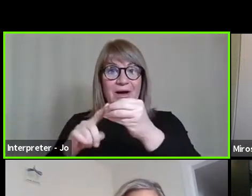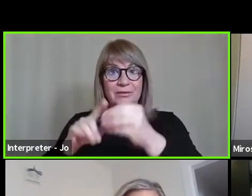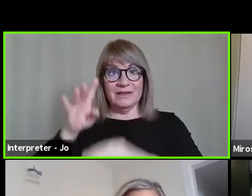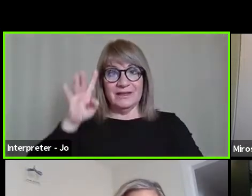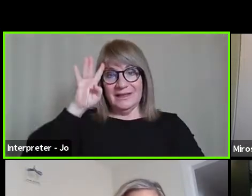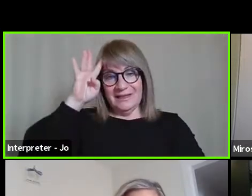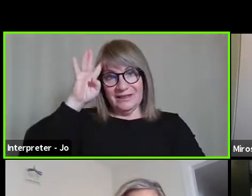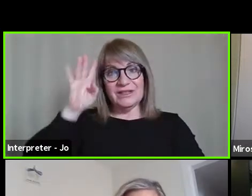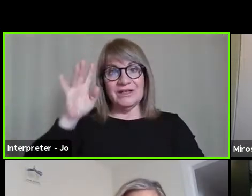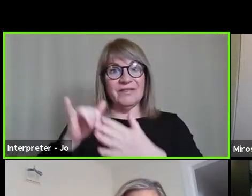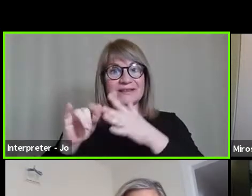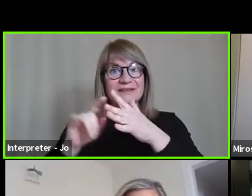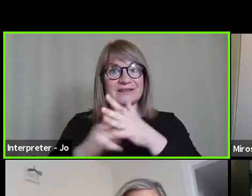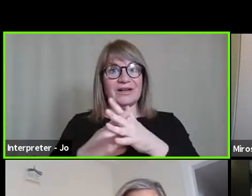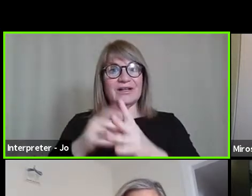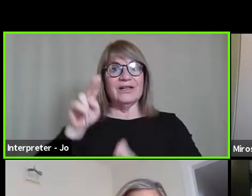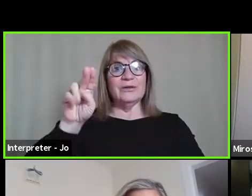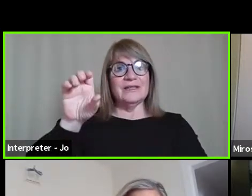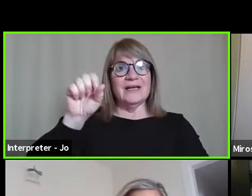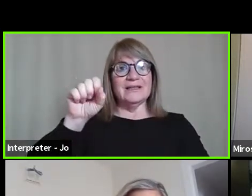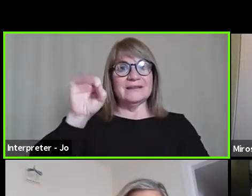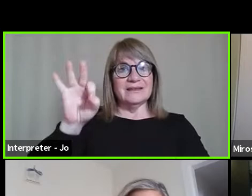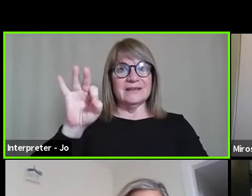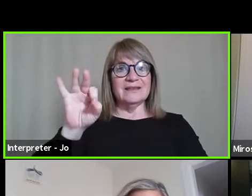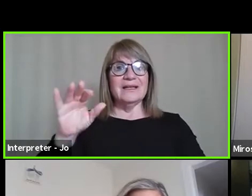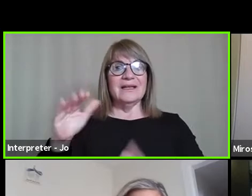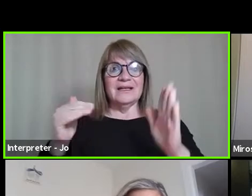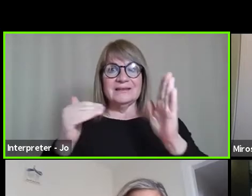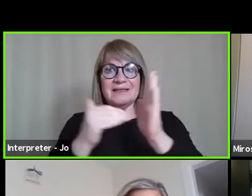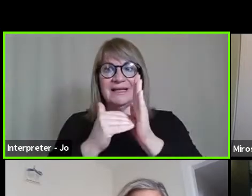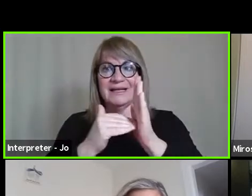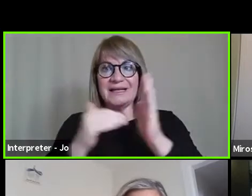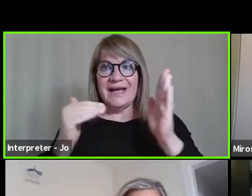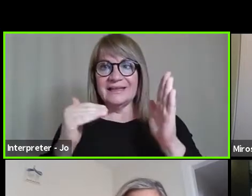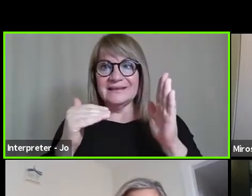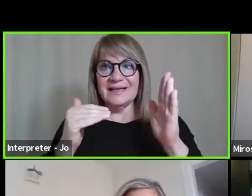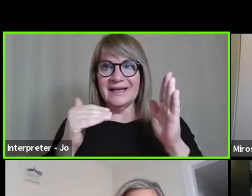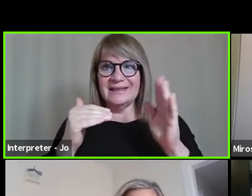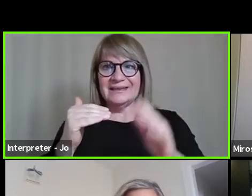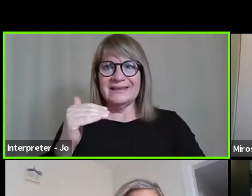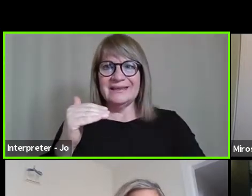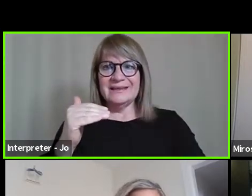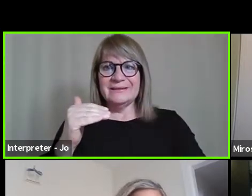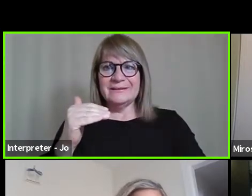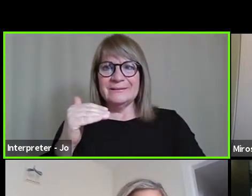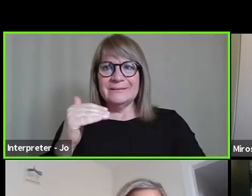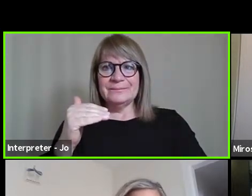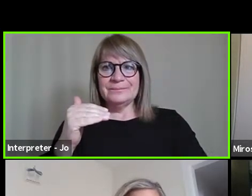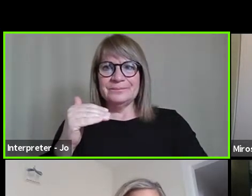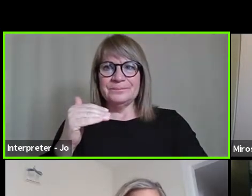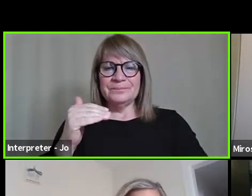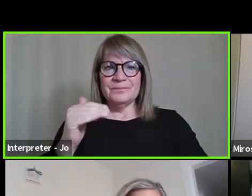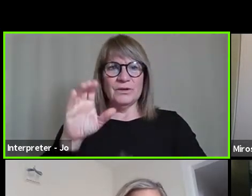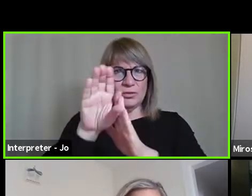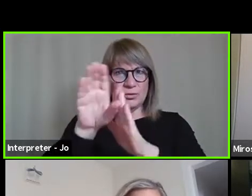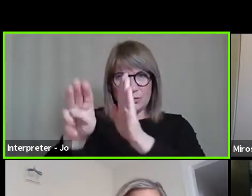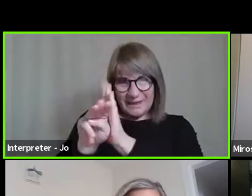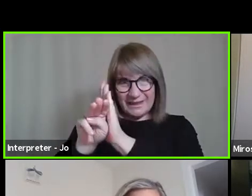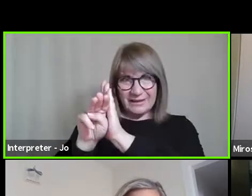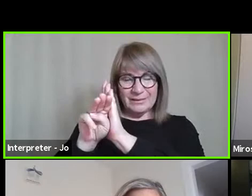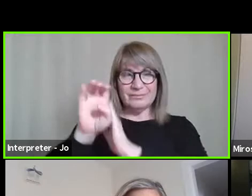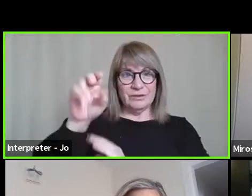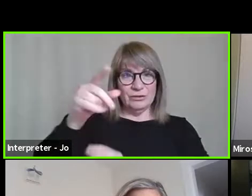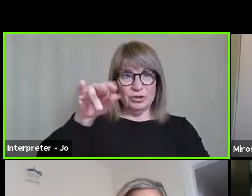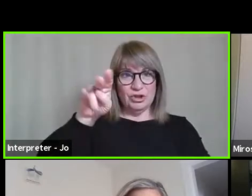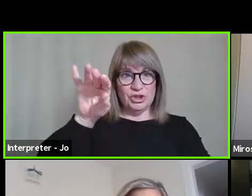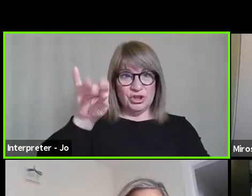that has gotten underway at ucsf it's an anti-aggressive curriculum initiative it's three years um i am part of the